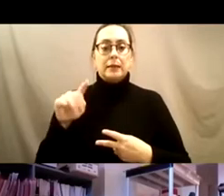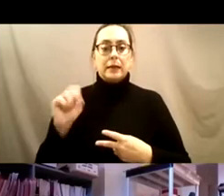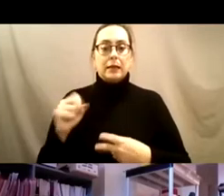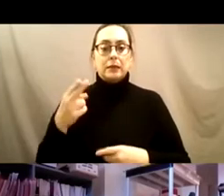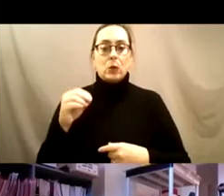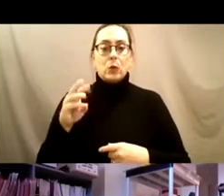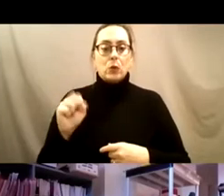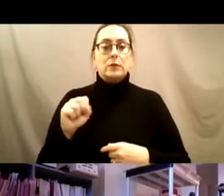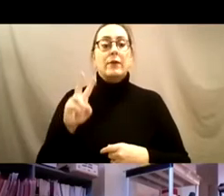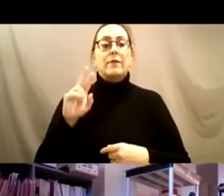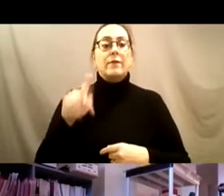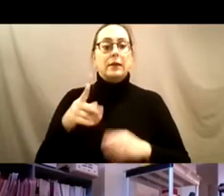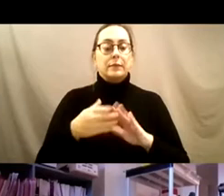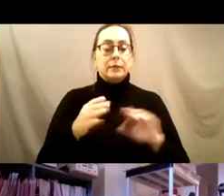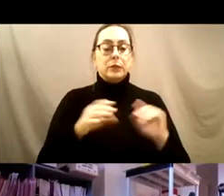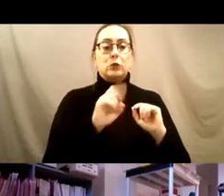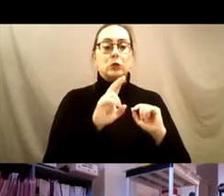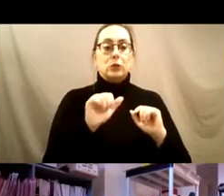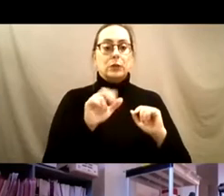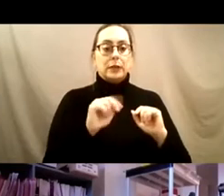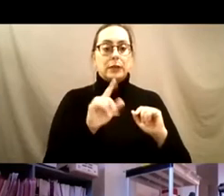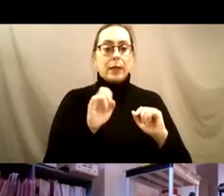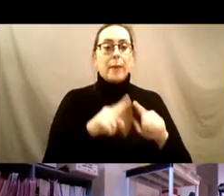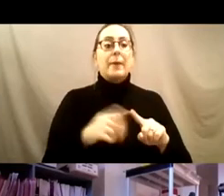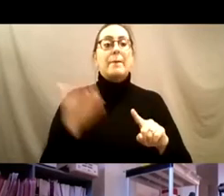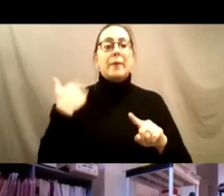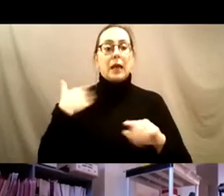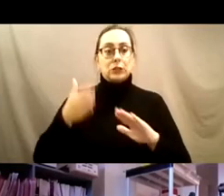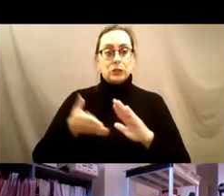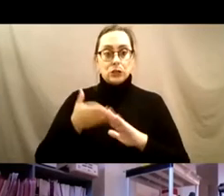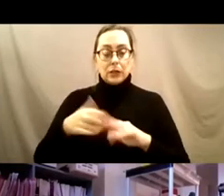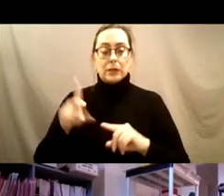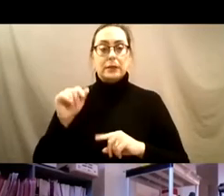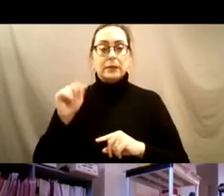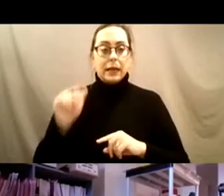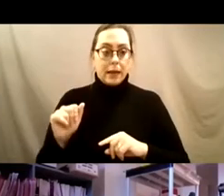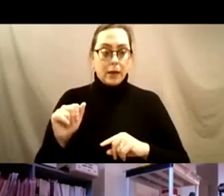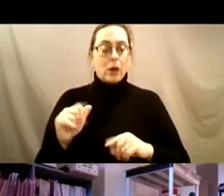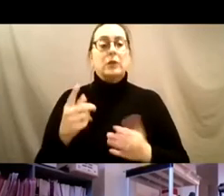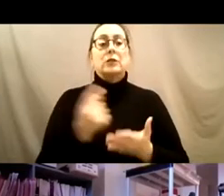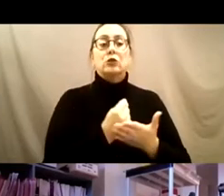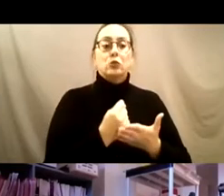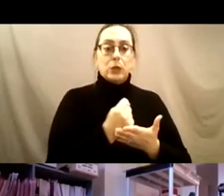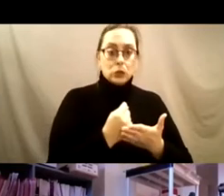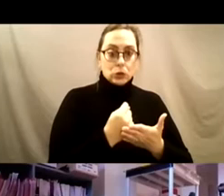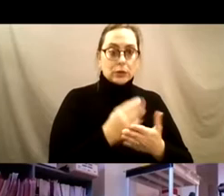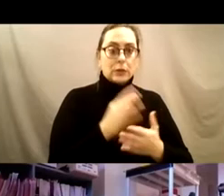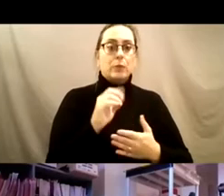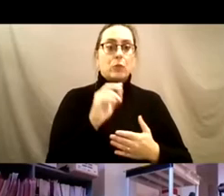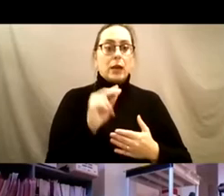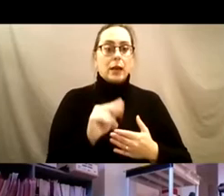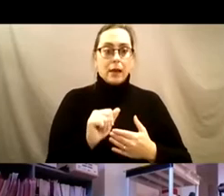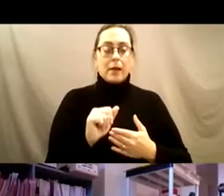Vice Chair, Susan Lambert, Past Chair, Dana Kletke, Treasurer, Brennan